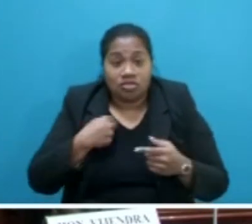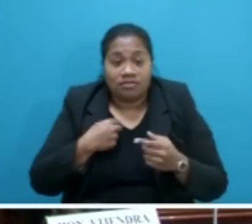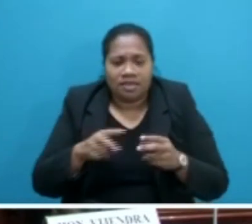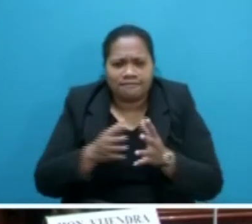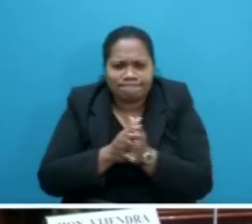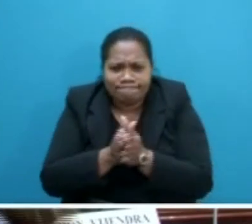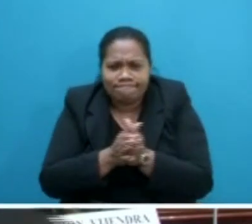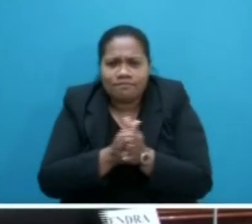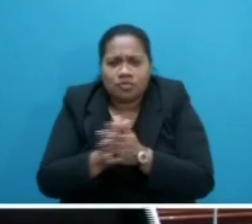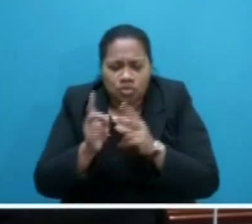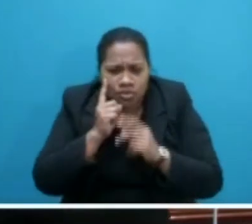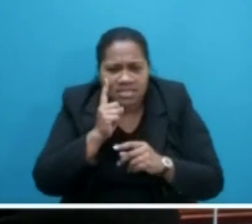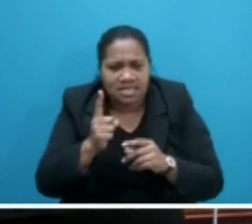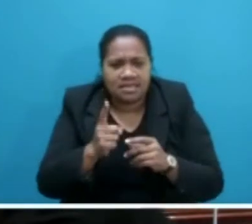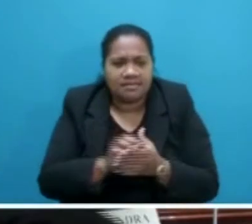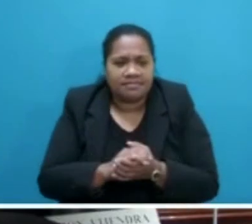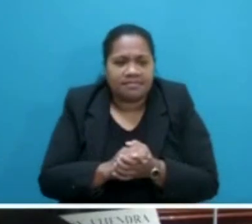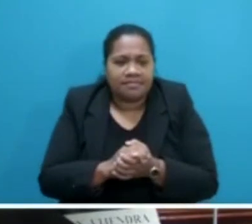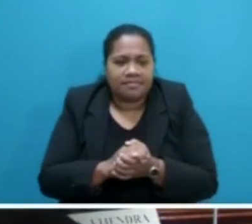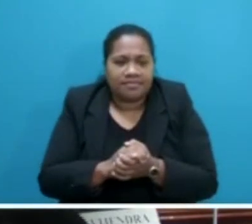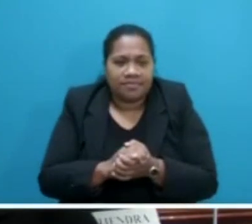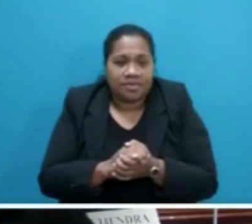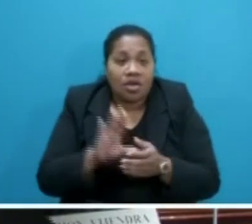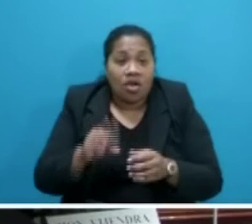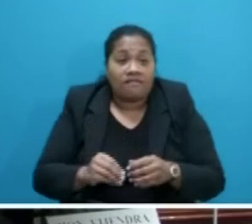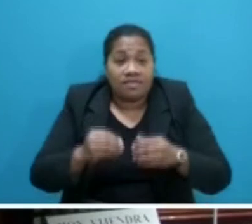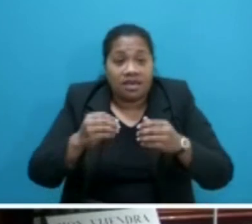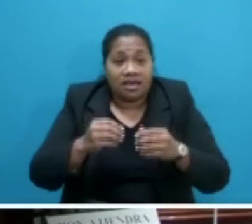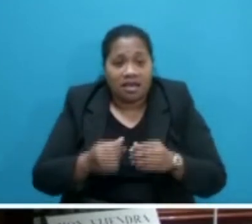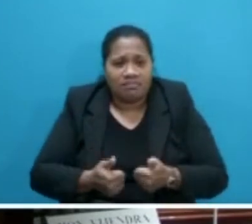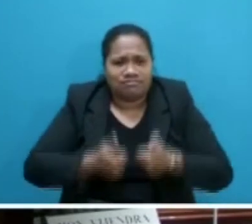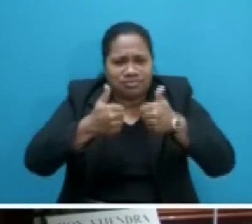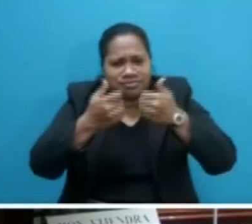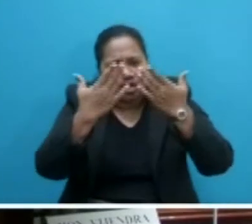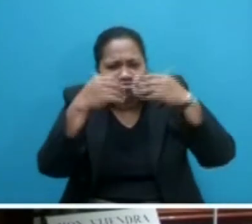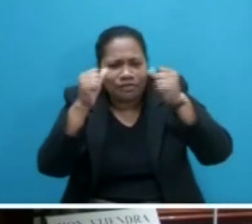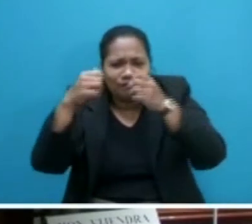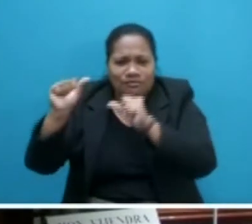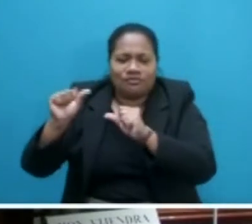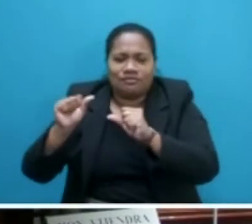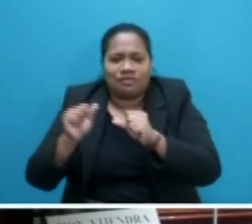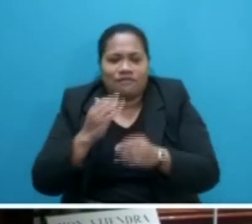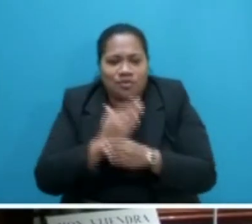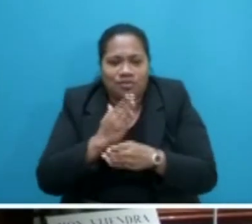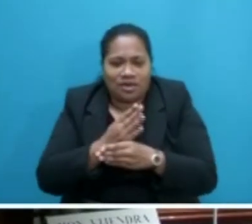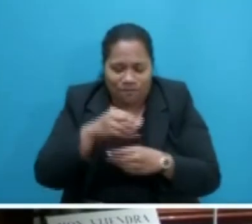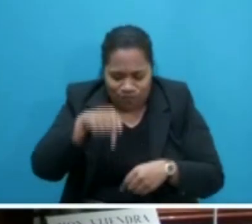learning about the remarkable achievements of the young people of this country. I again thank His Excellency for